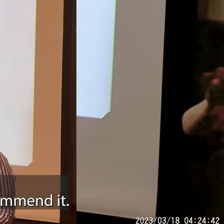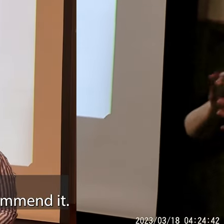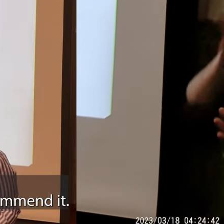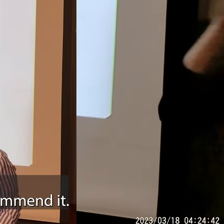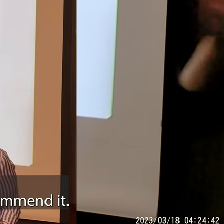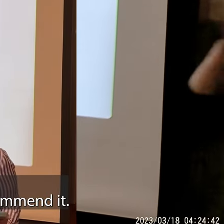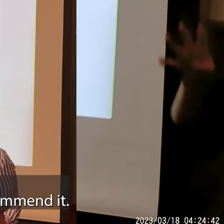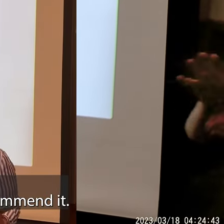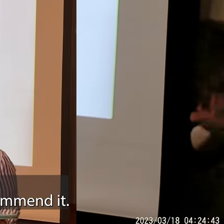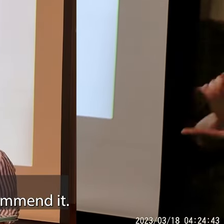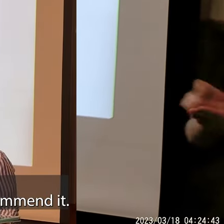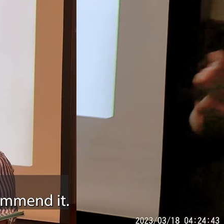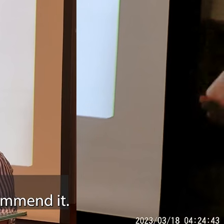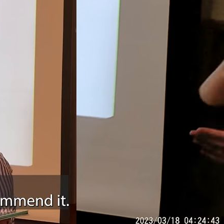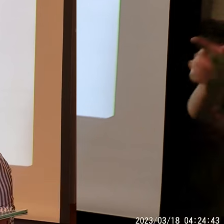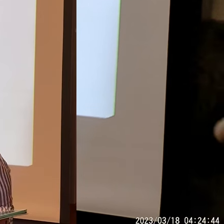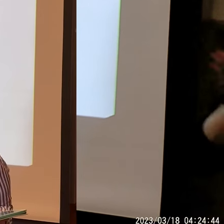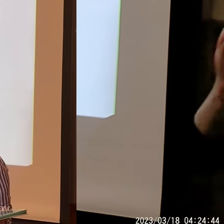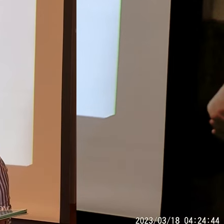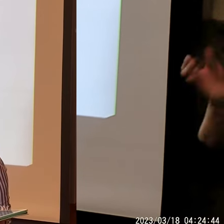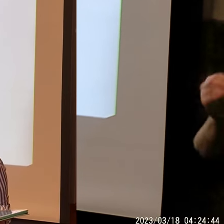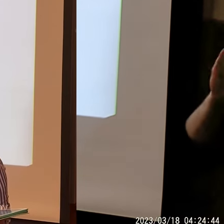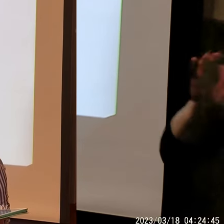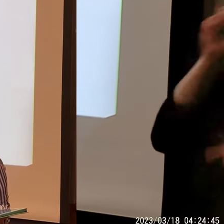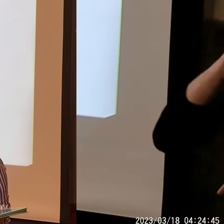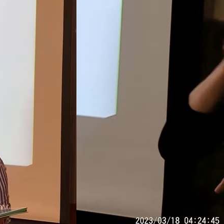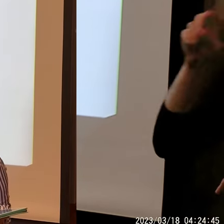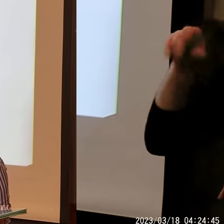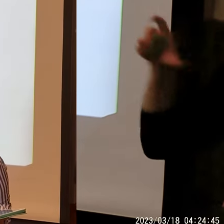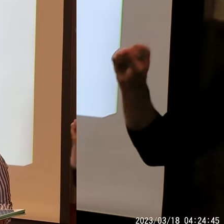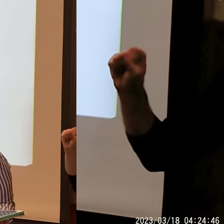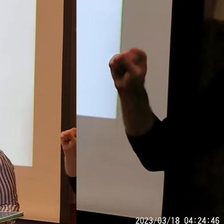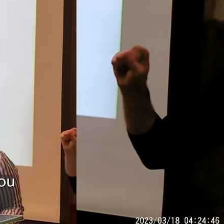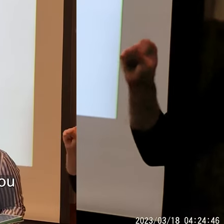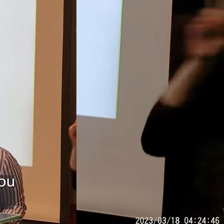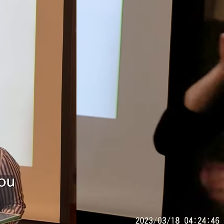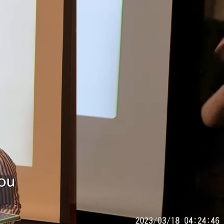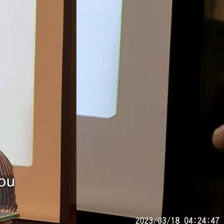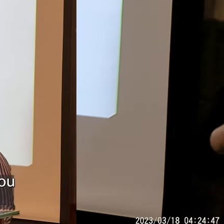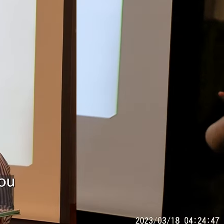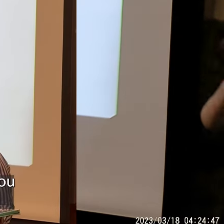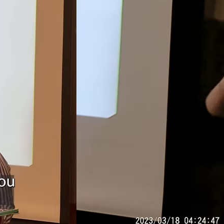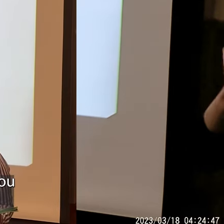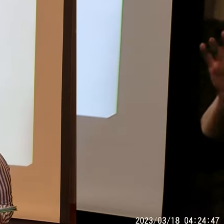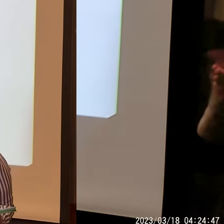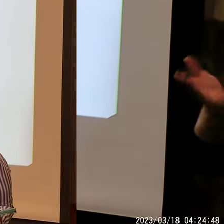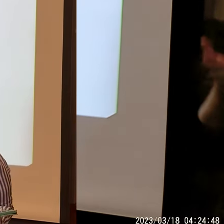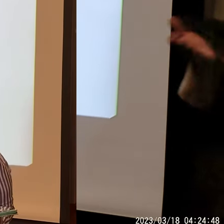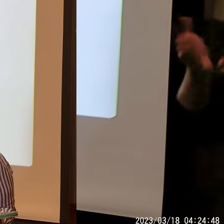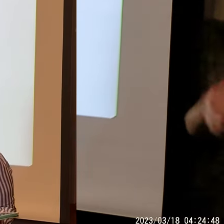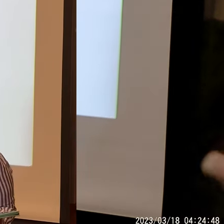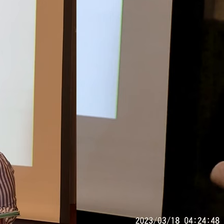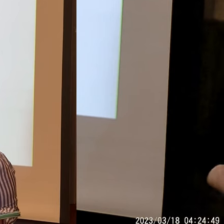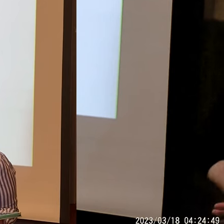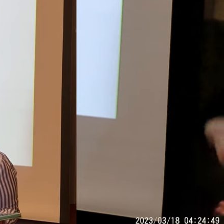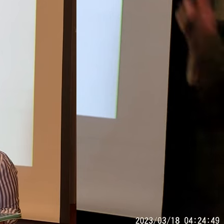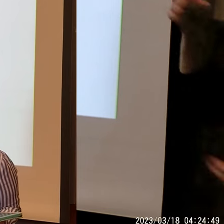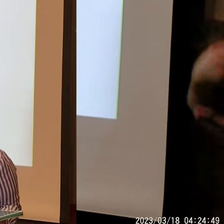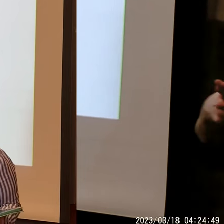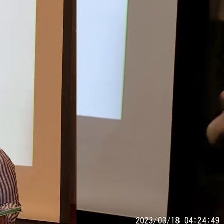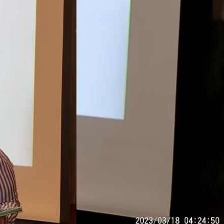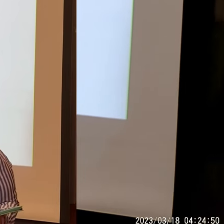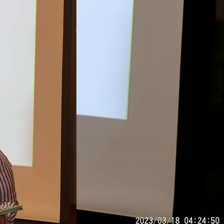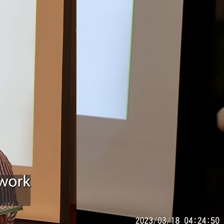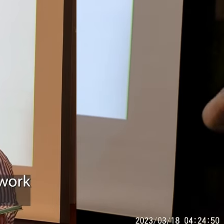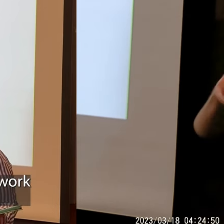into sex dolls and sex tech, I recommend it. But this is what I'm going to talk to you about today, this intersection of queerness